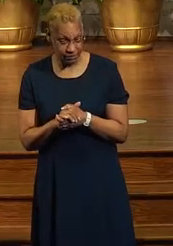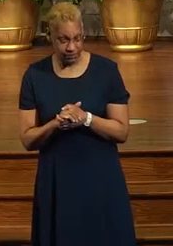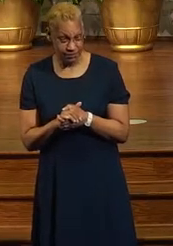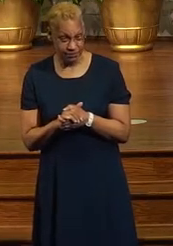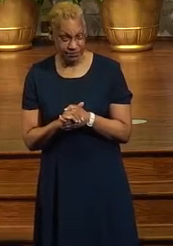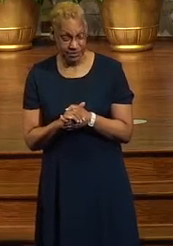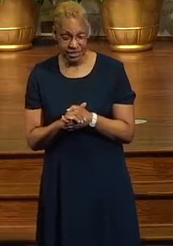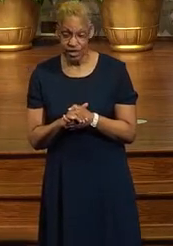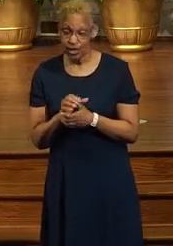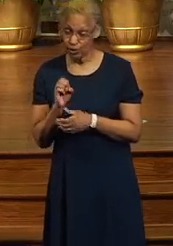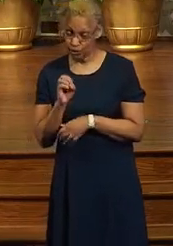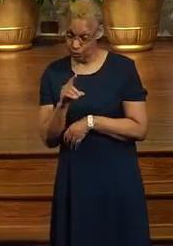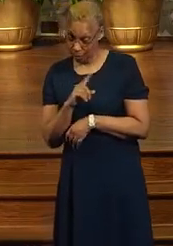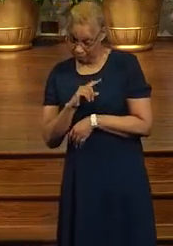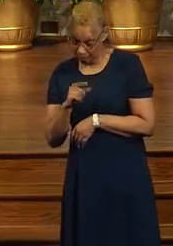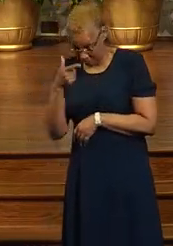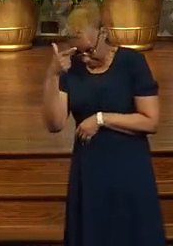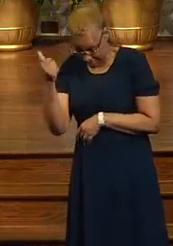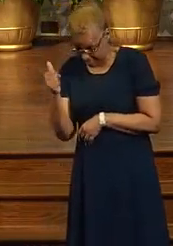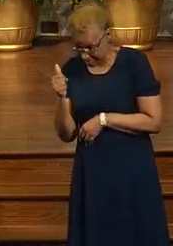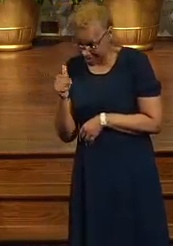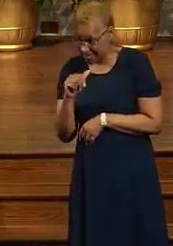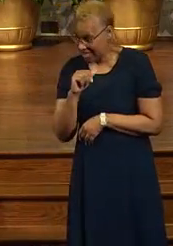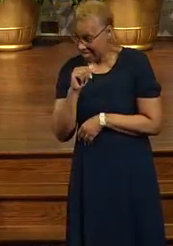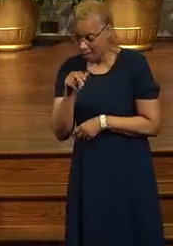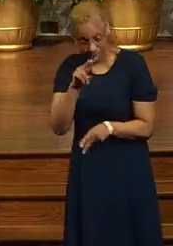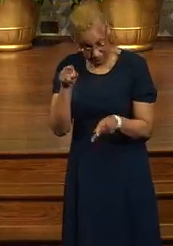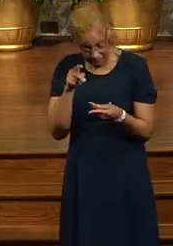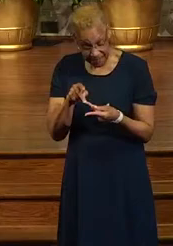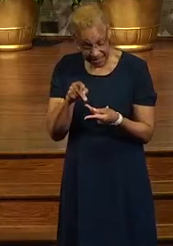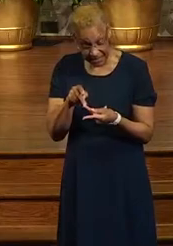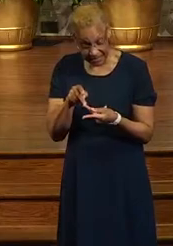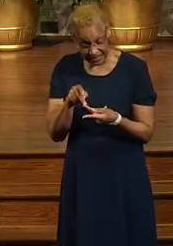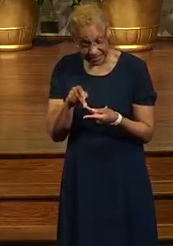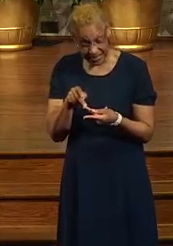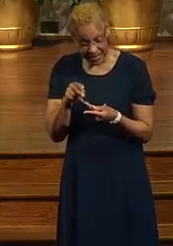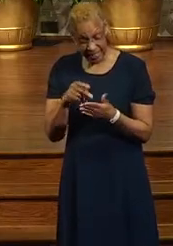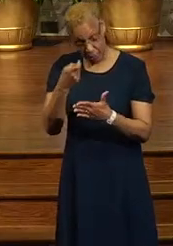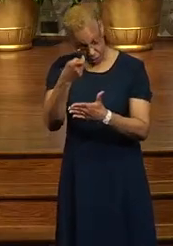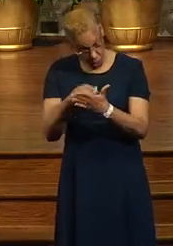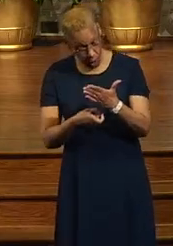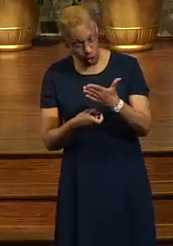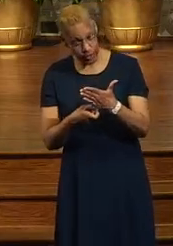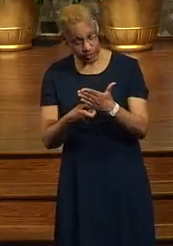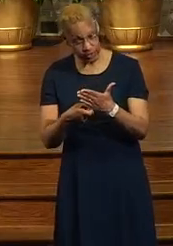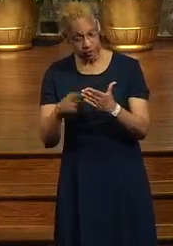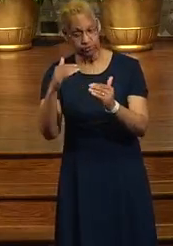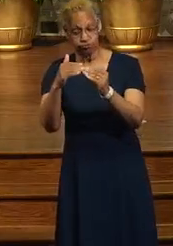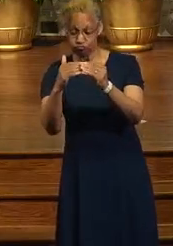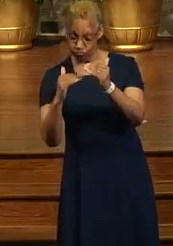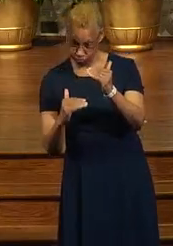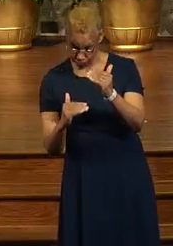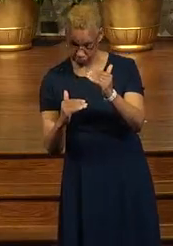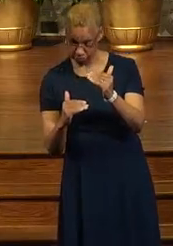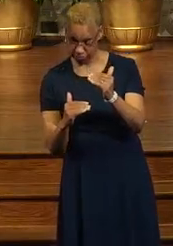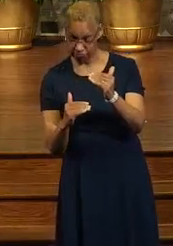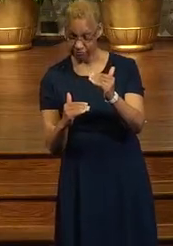So therefore, because they are damaged, the price will decrease.